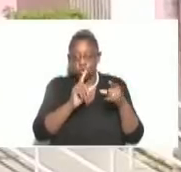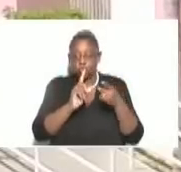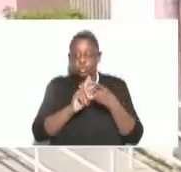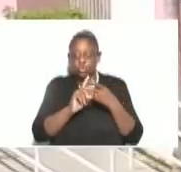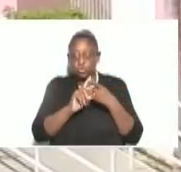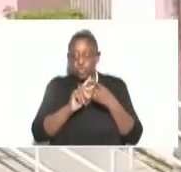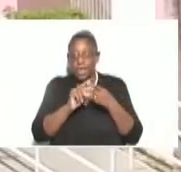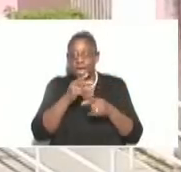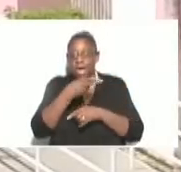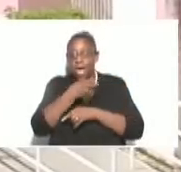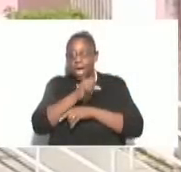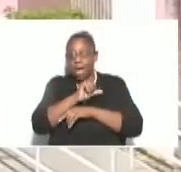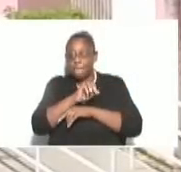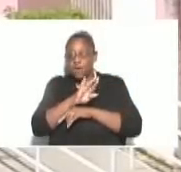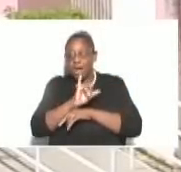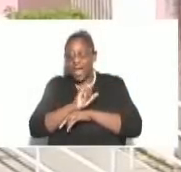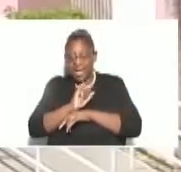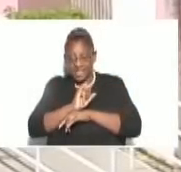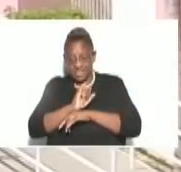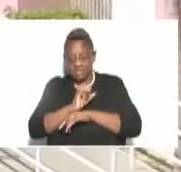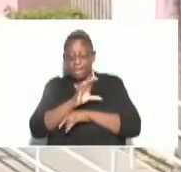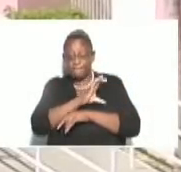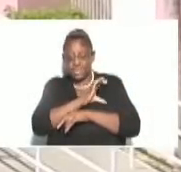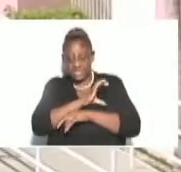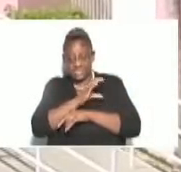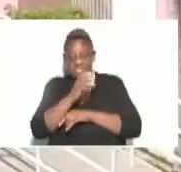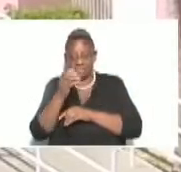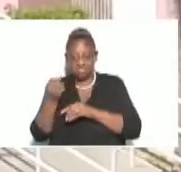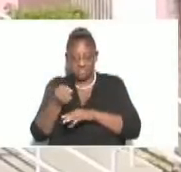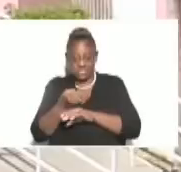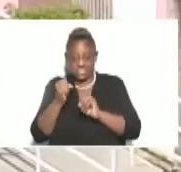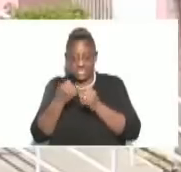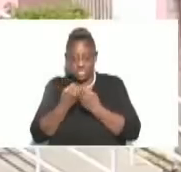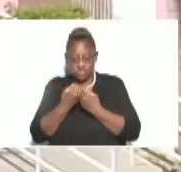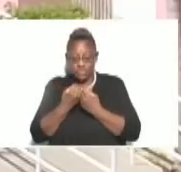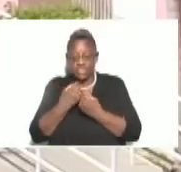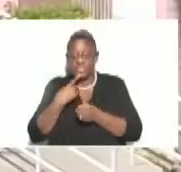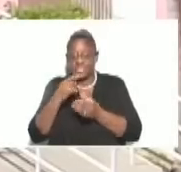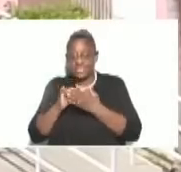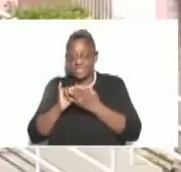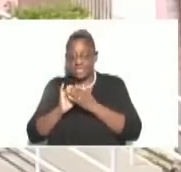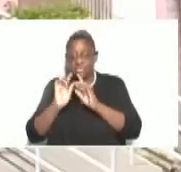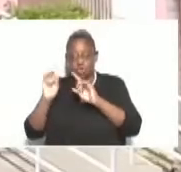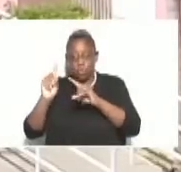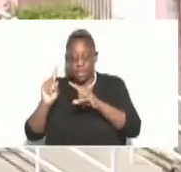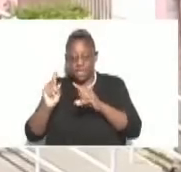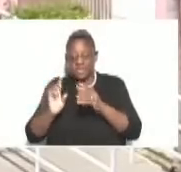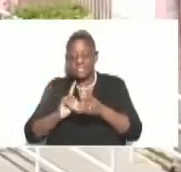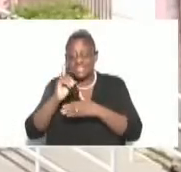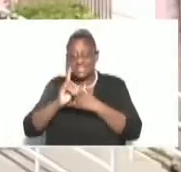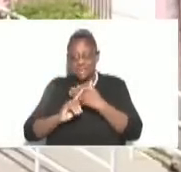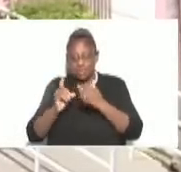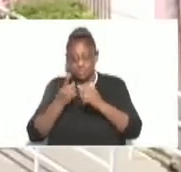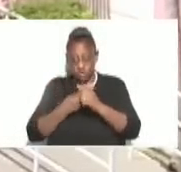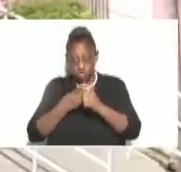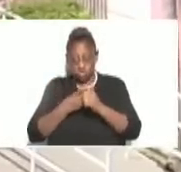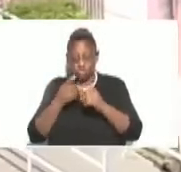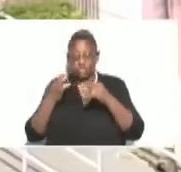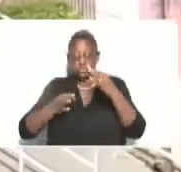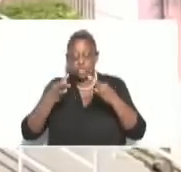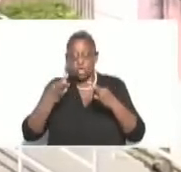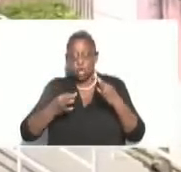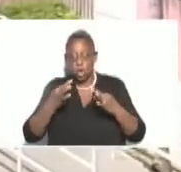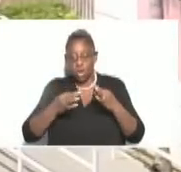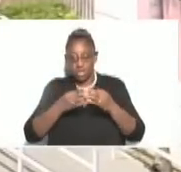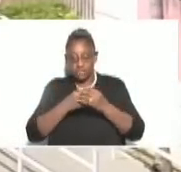After satisfying their bail requirements, the three defendants were released and are due back in court on December 1st. For the Bahamas Tonight,